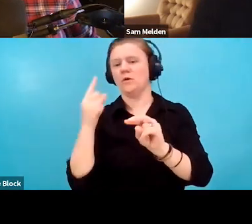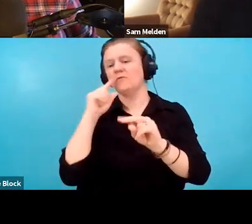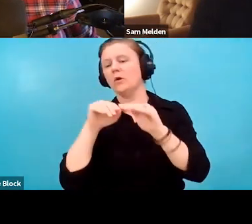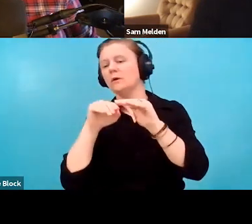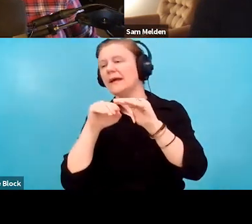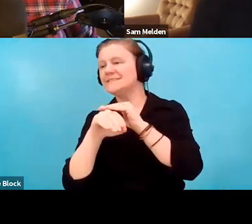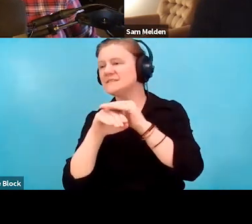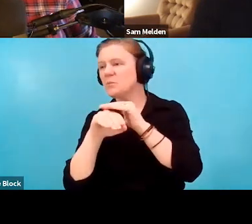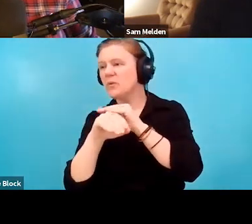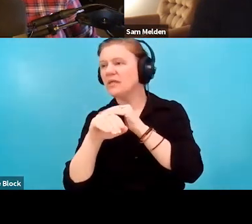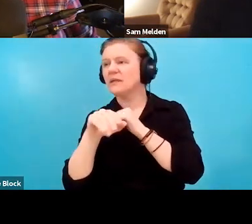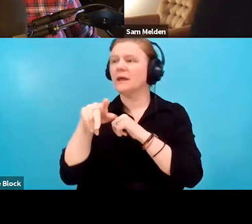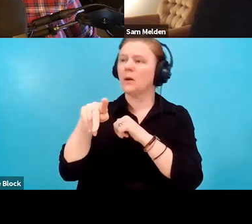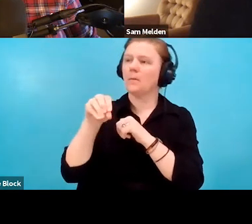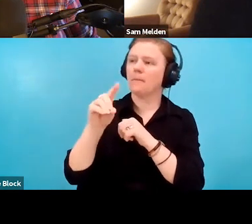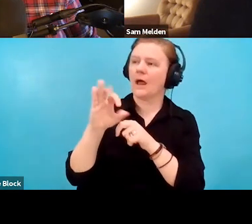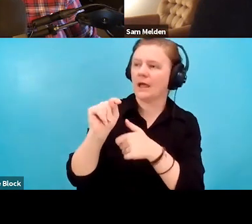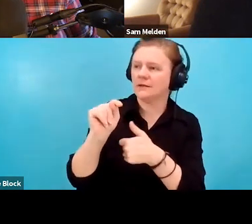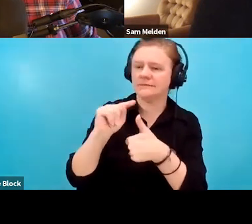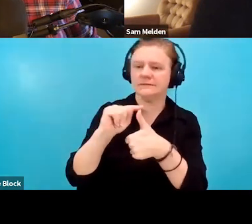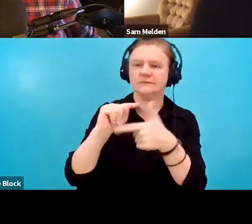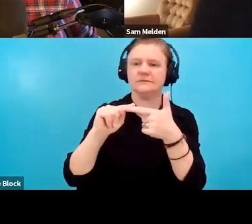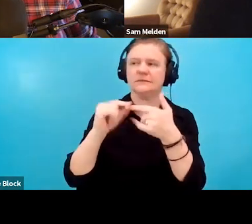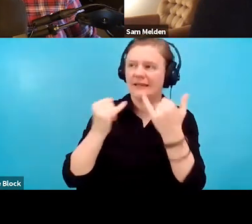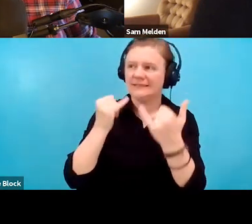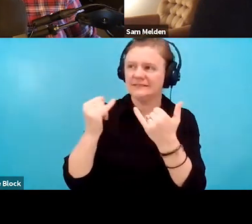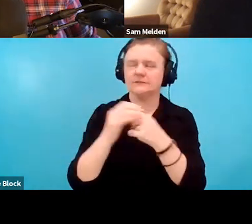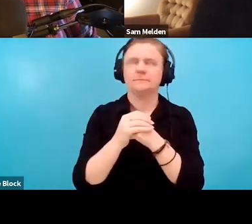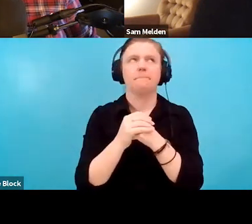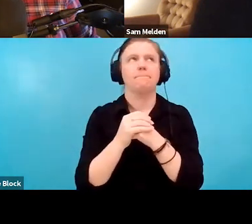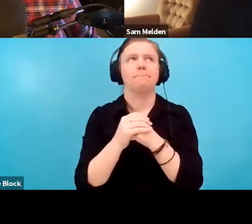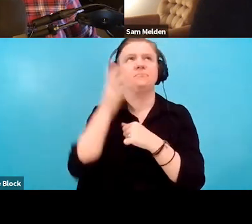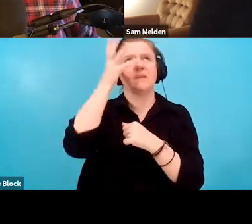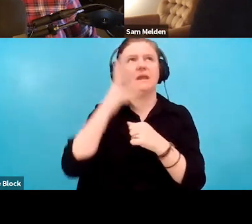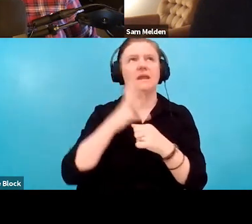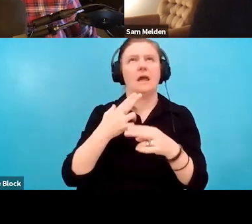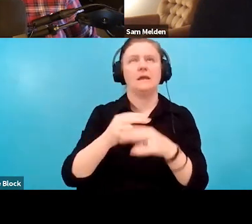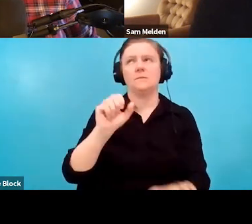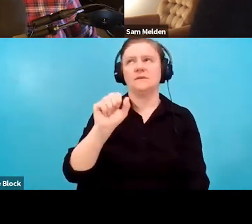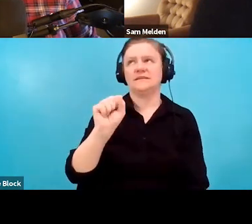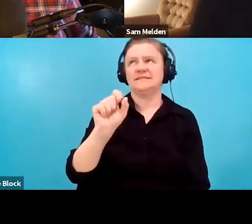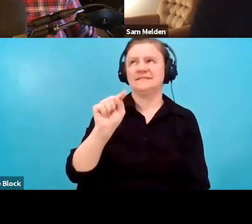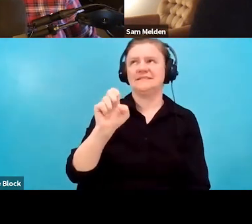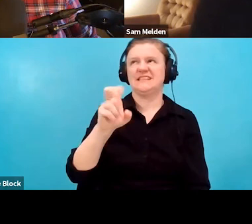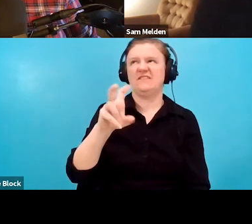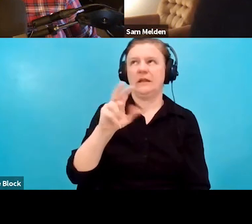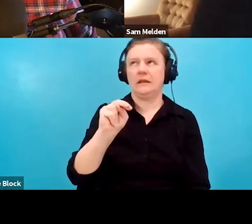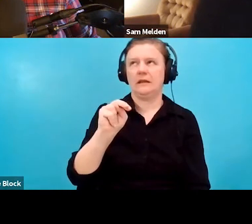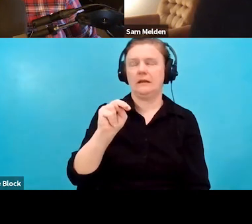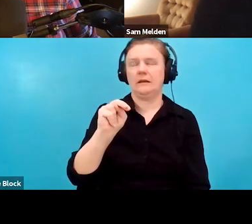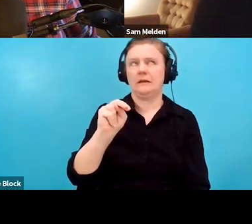accessibility podcasts. There's a guy, Stephen Aquino, I believe his last name is